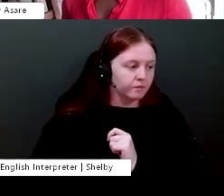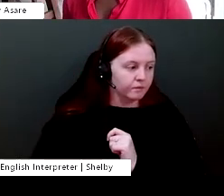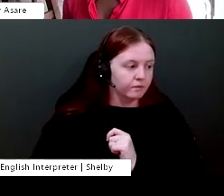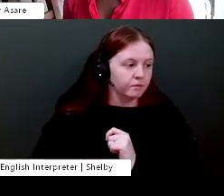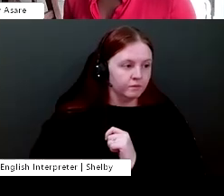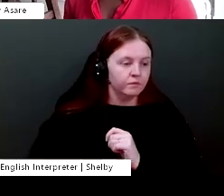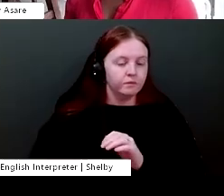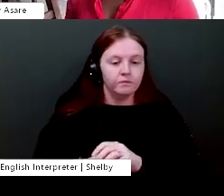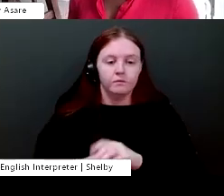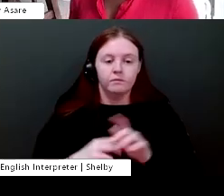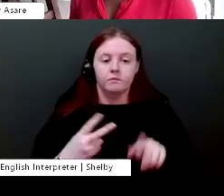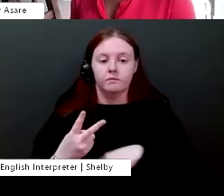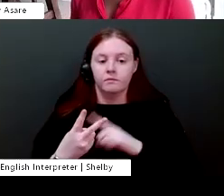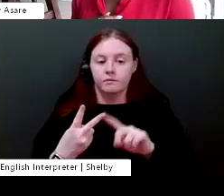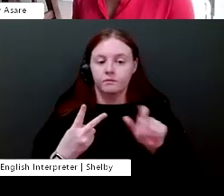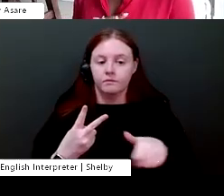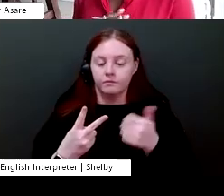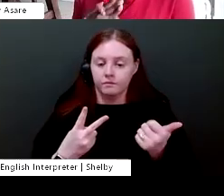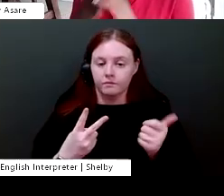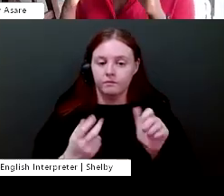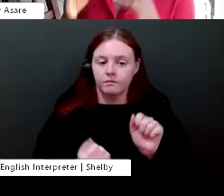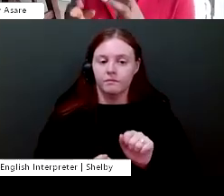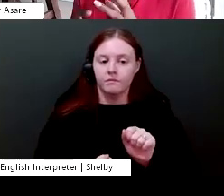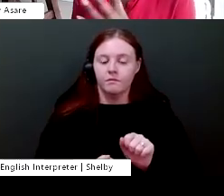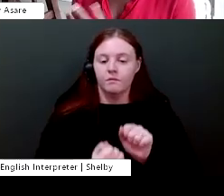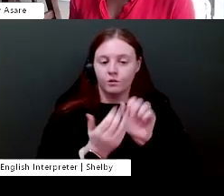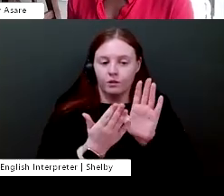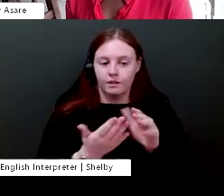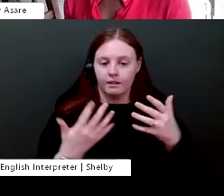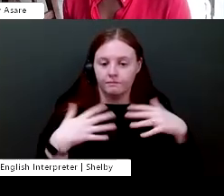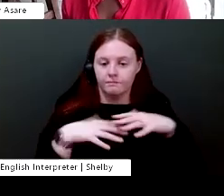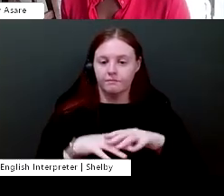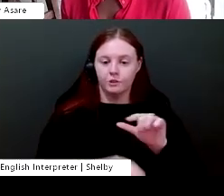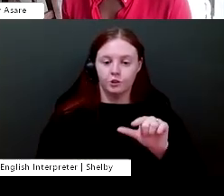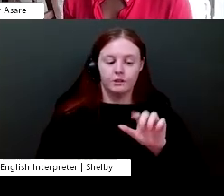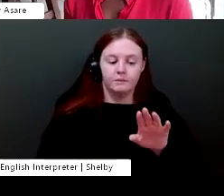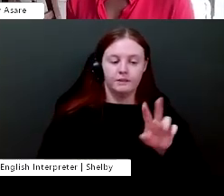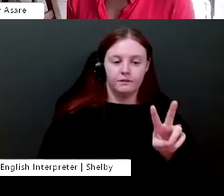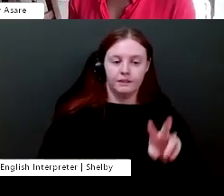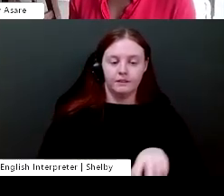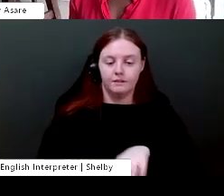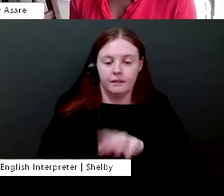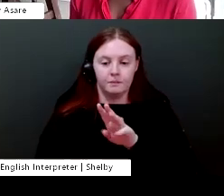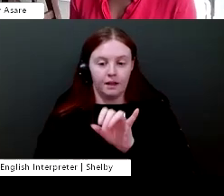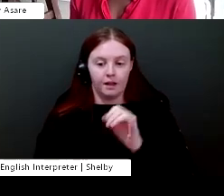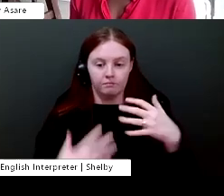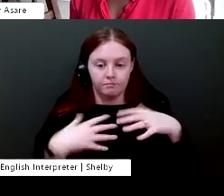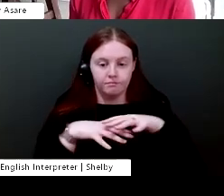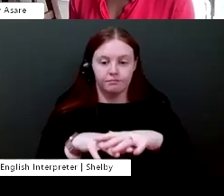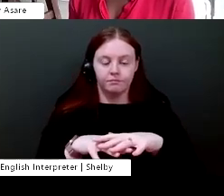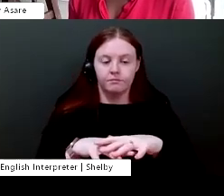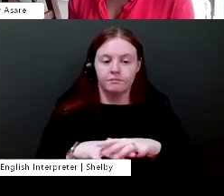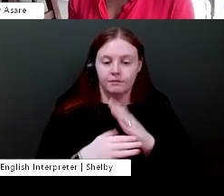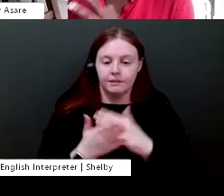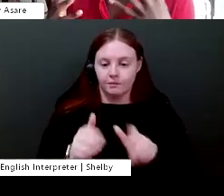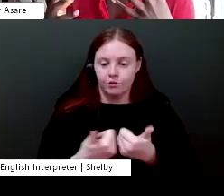Another key learning was addressing the specific intersection of gender-based violence and brain injury and how these specific challenges arise